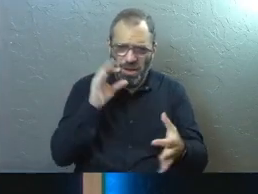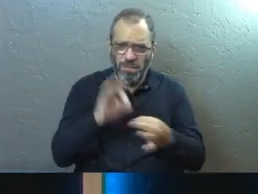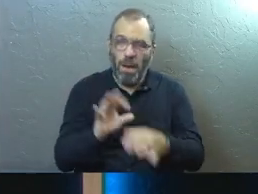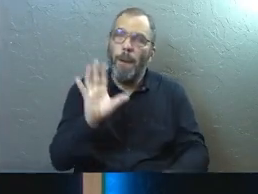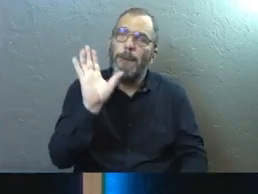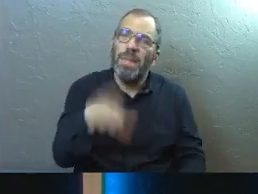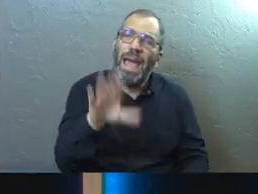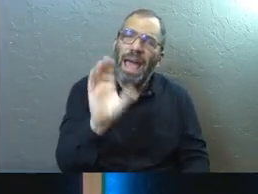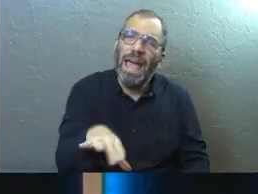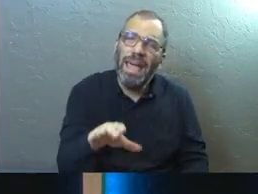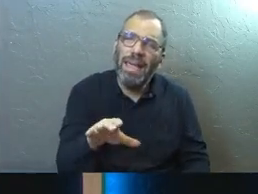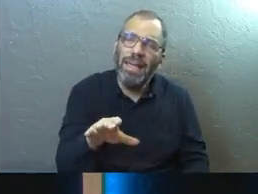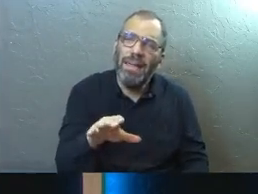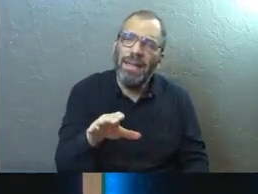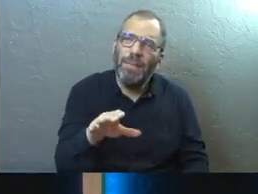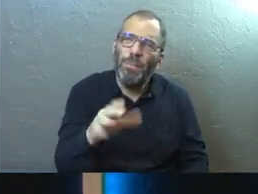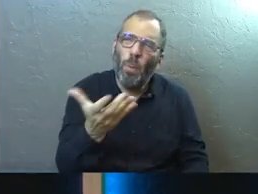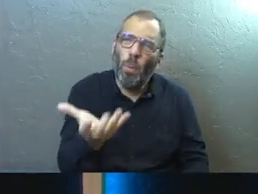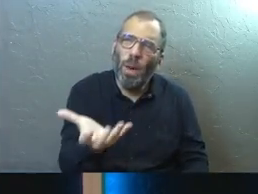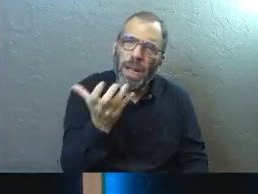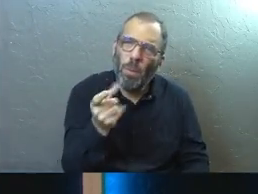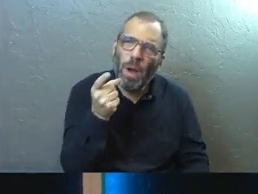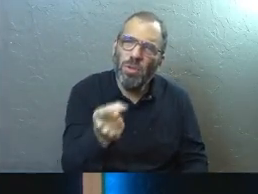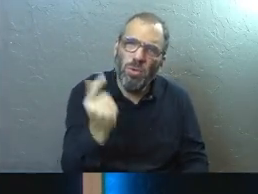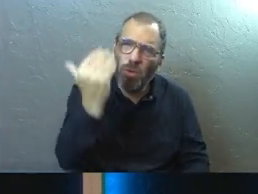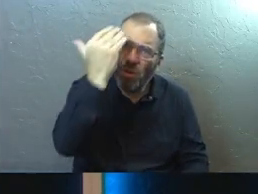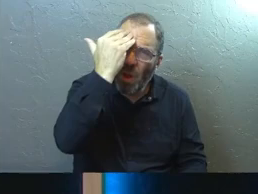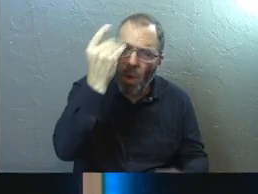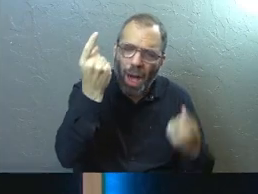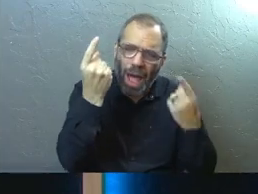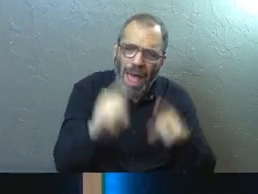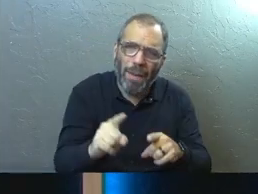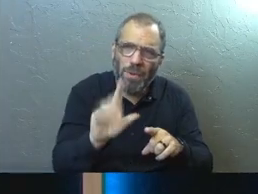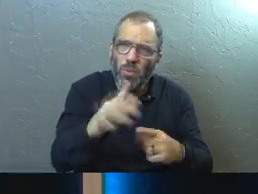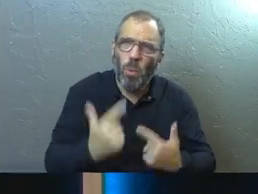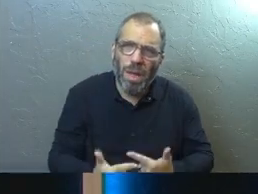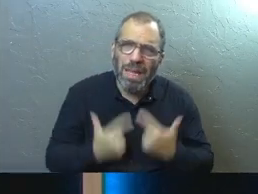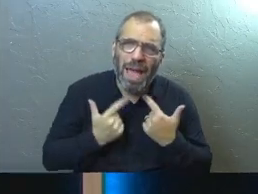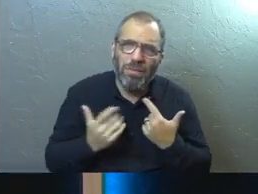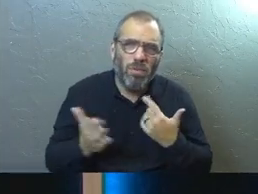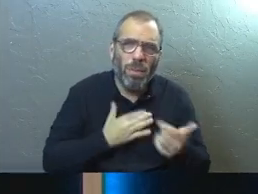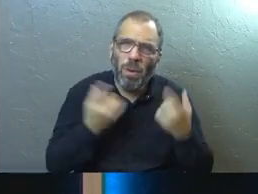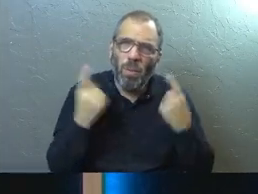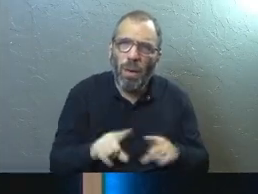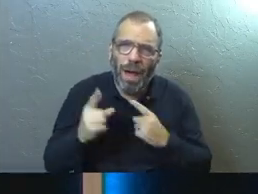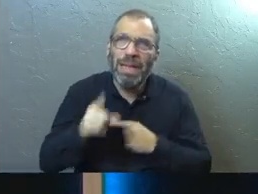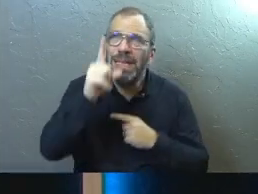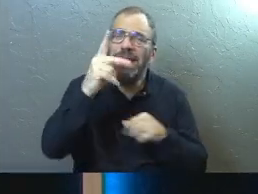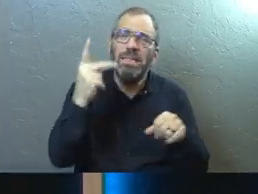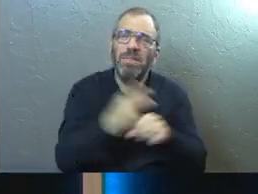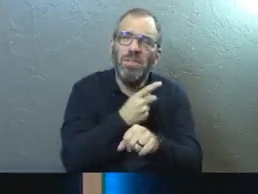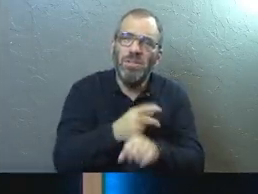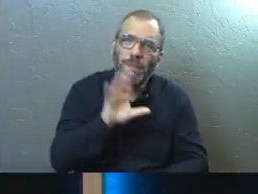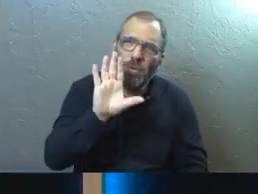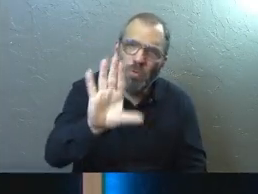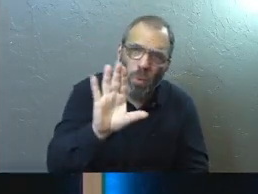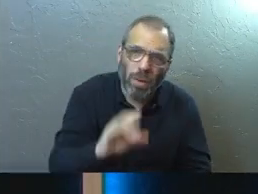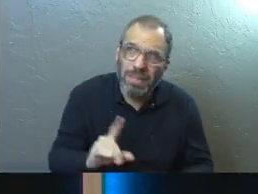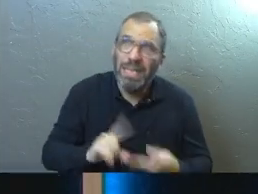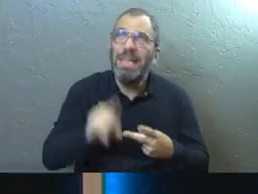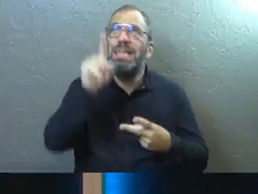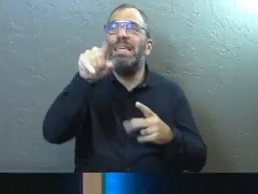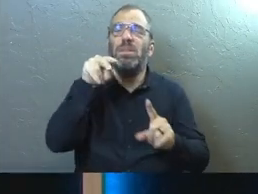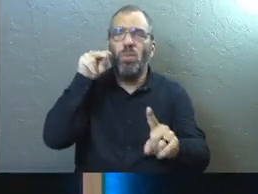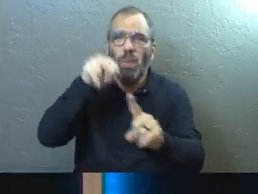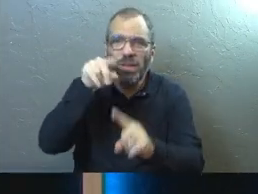want all of us to sit with for a moment is that no matter what is happening in your life, he is your shepherd. And no matter what is happening in your life,